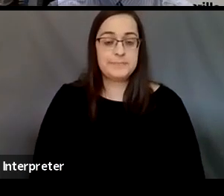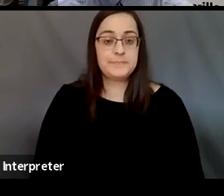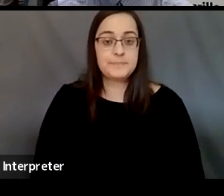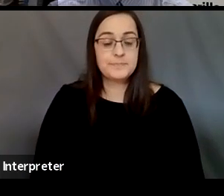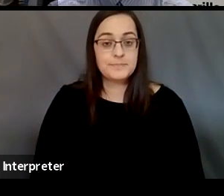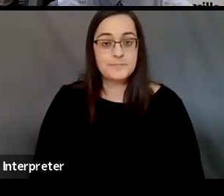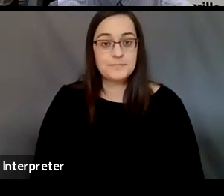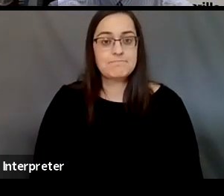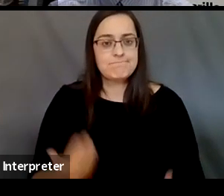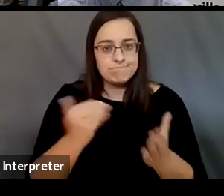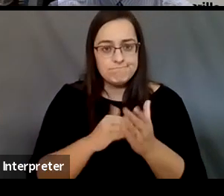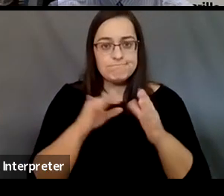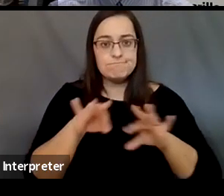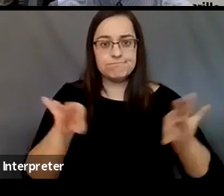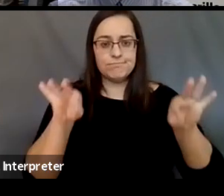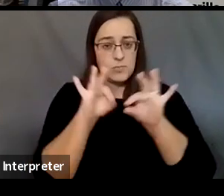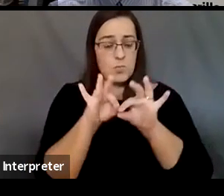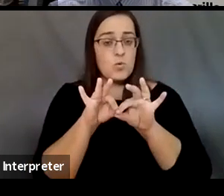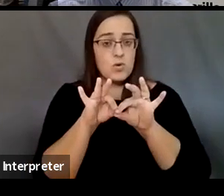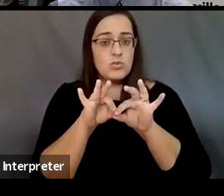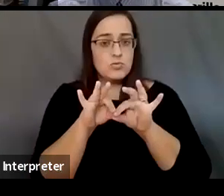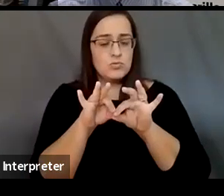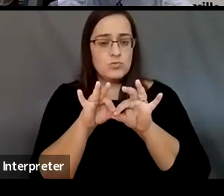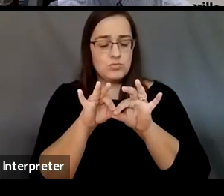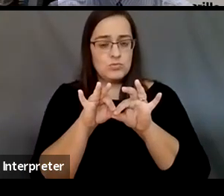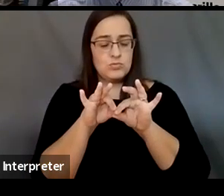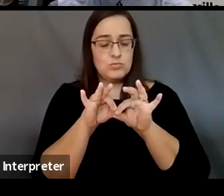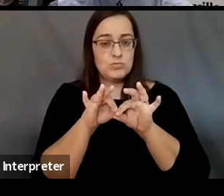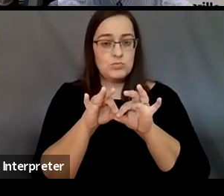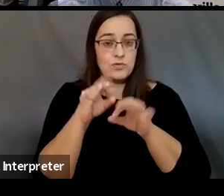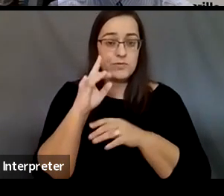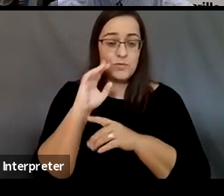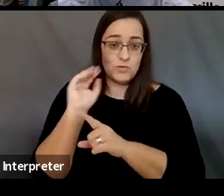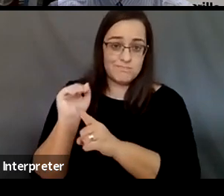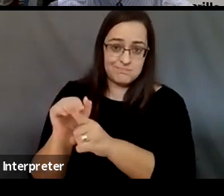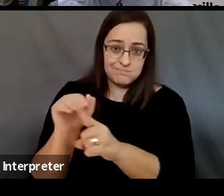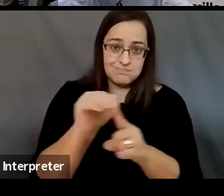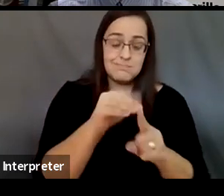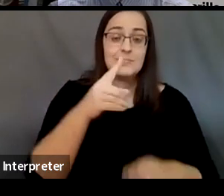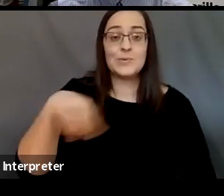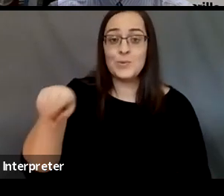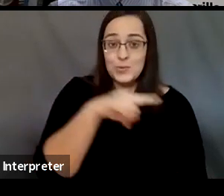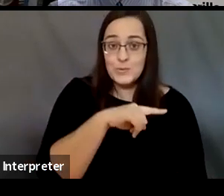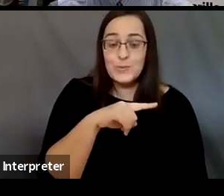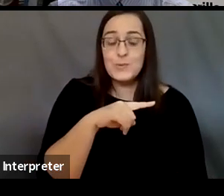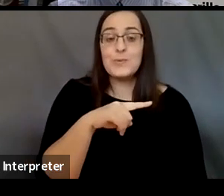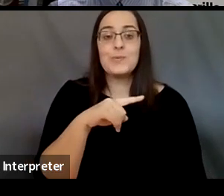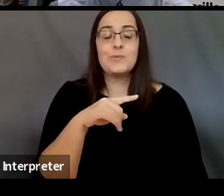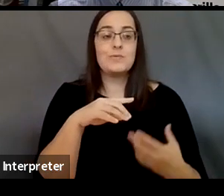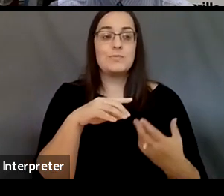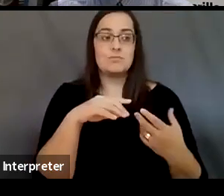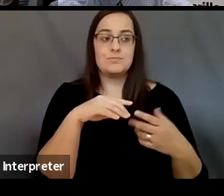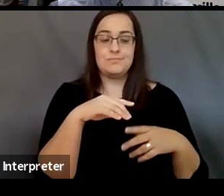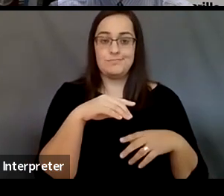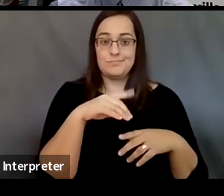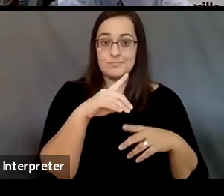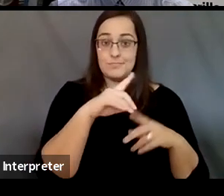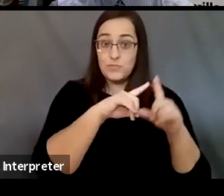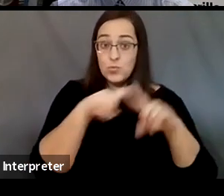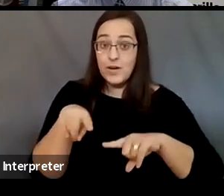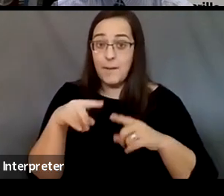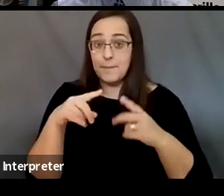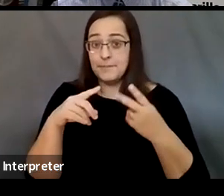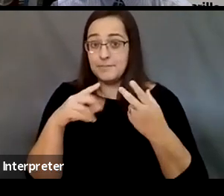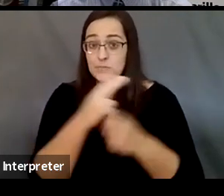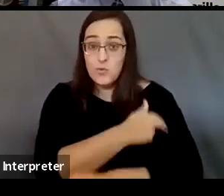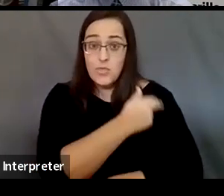Again, it's critical for us to recommend to the public and to those that are obviously visiting BSA to see loved ones